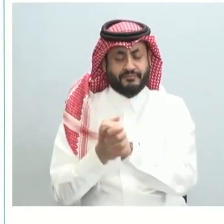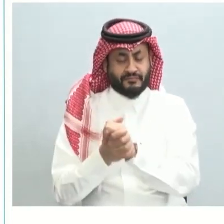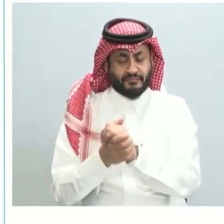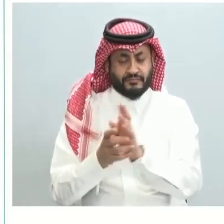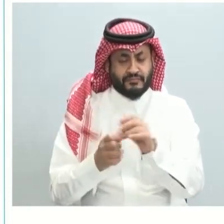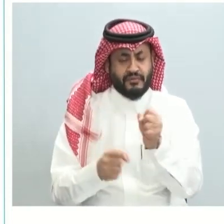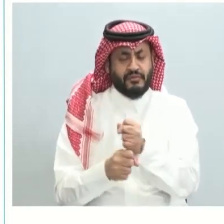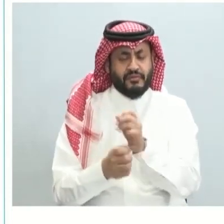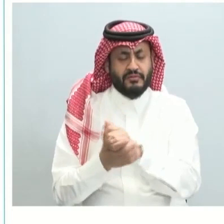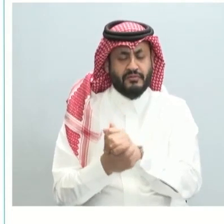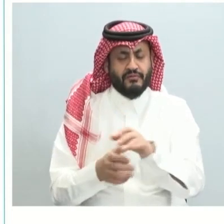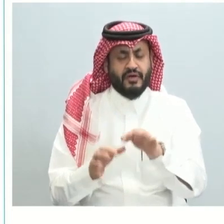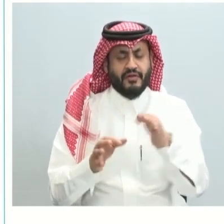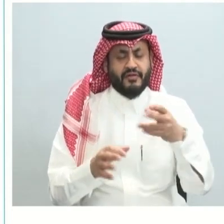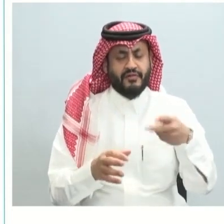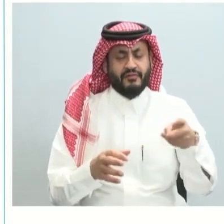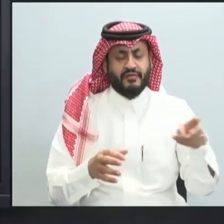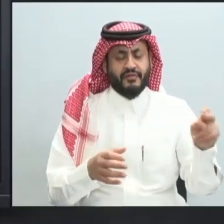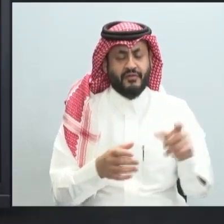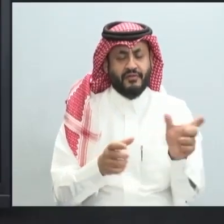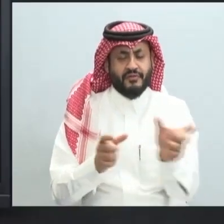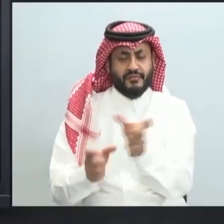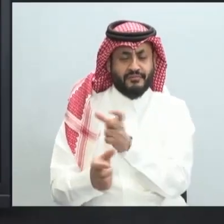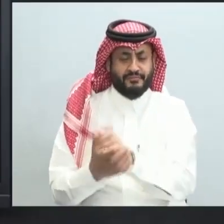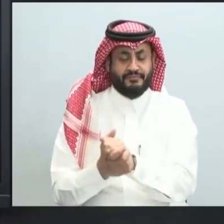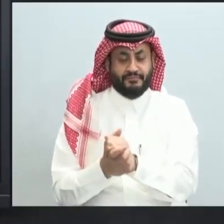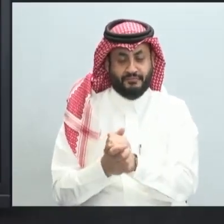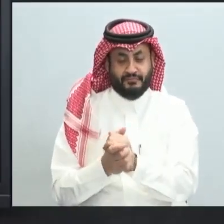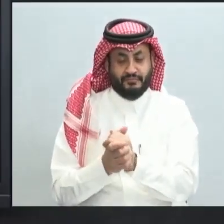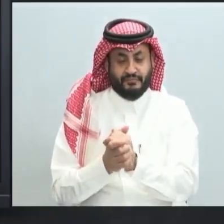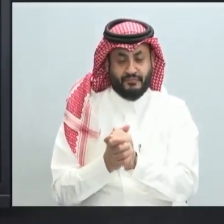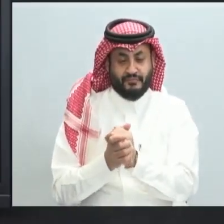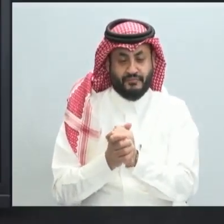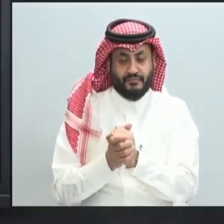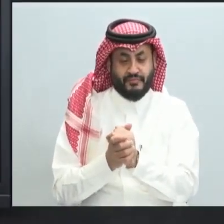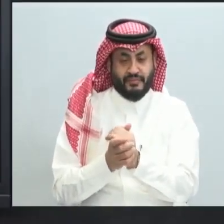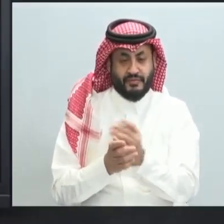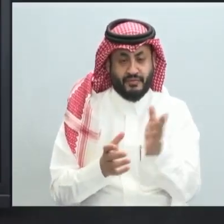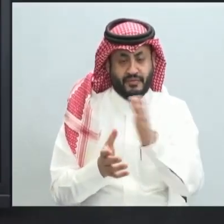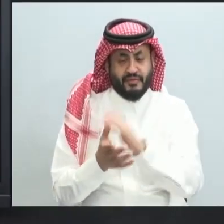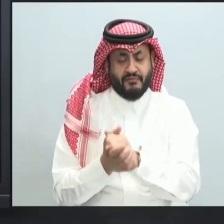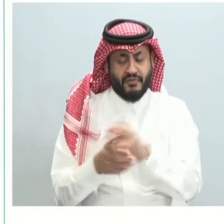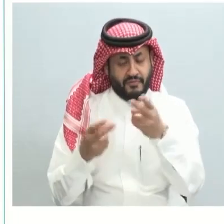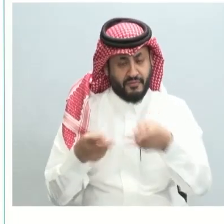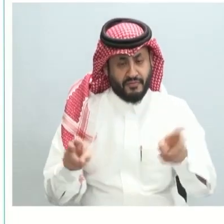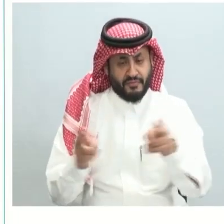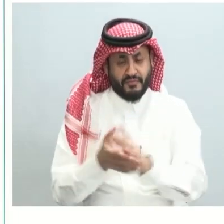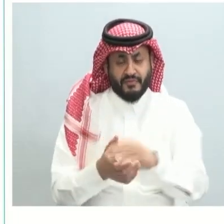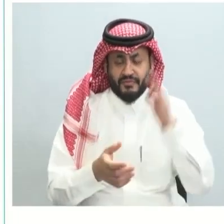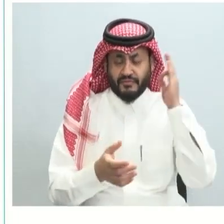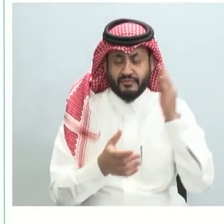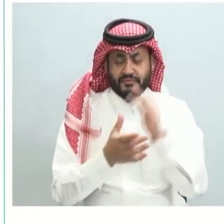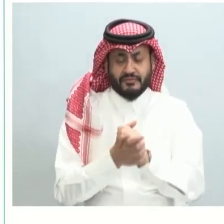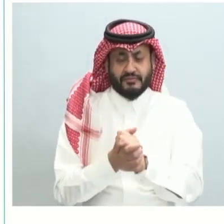them for different words. And also we use them when we want either to chant, either to listen,